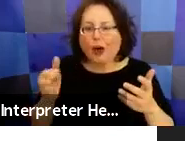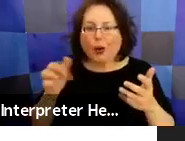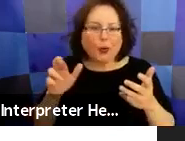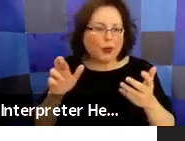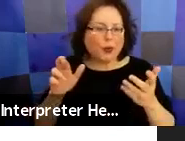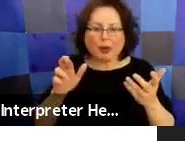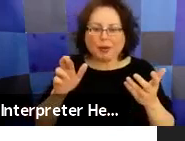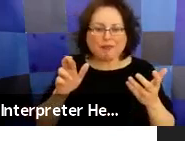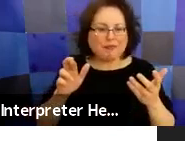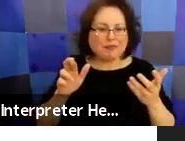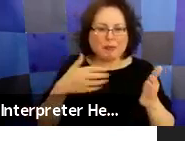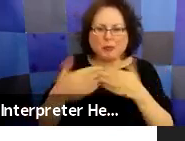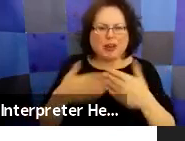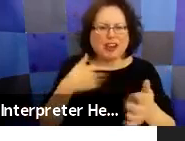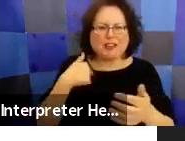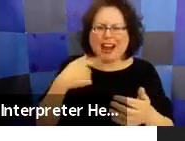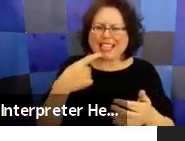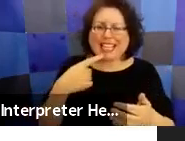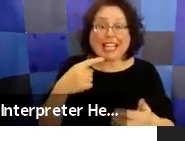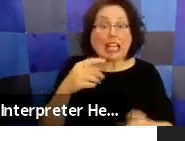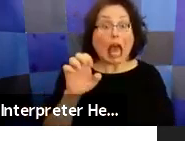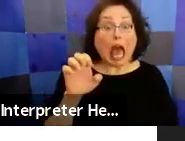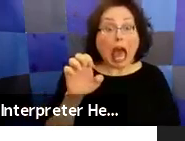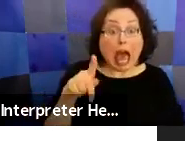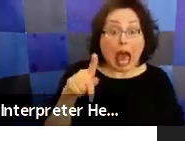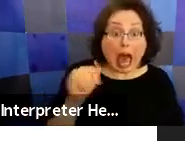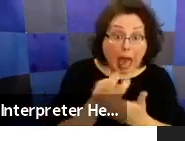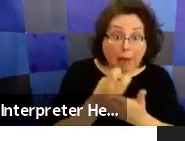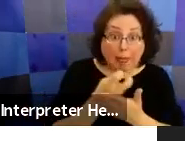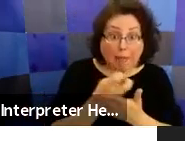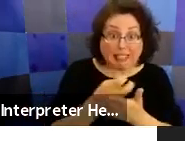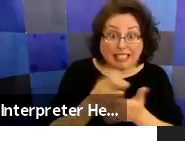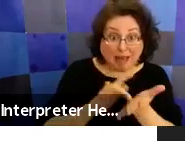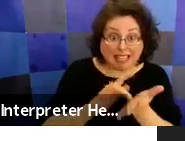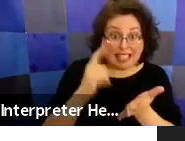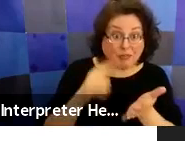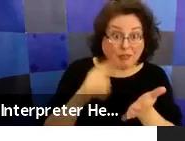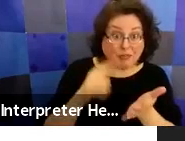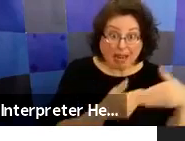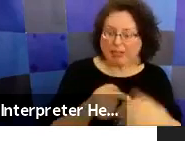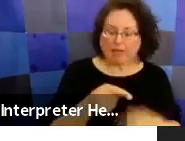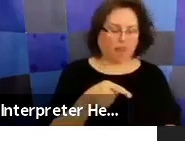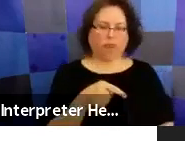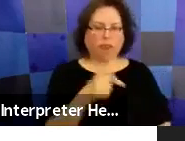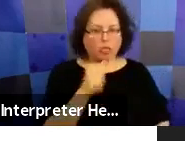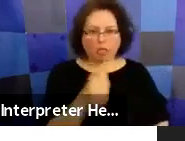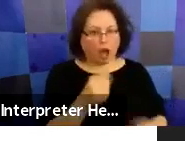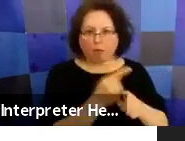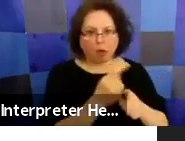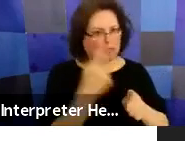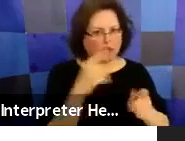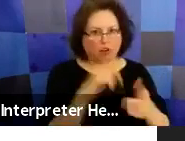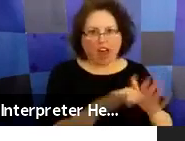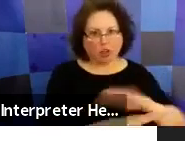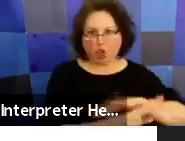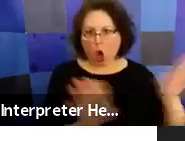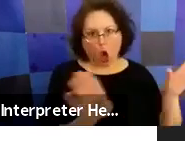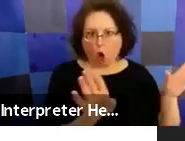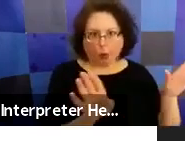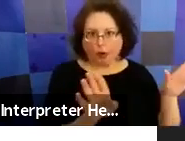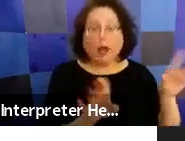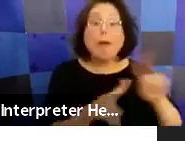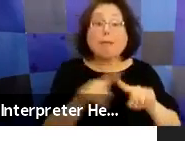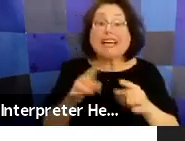used earlier, things like epilepsy medication for an infant, right? Machine translation would not be appropriate for the latter. But for